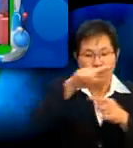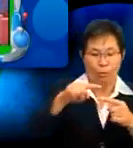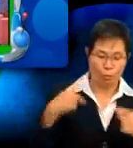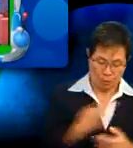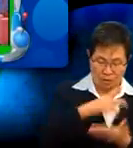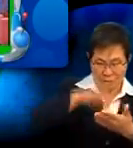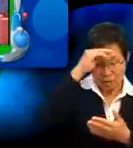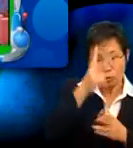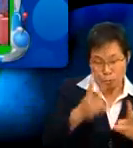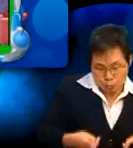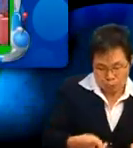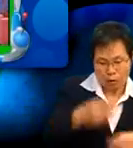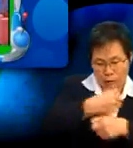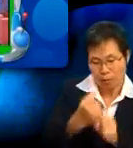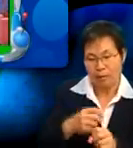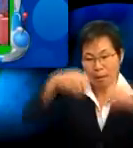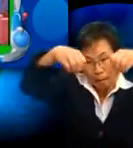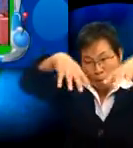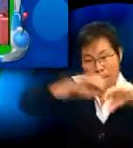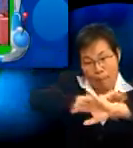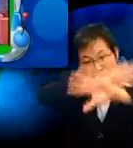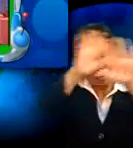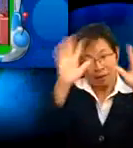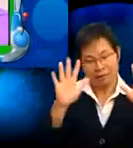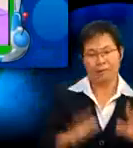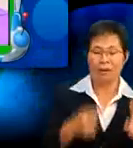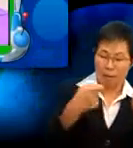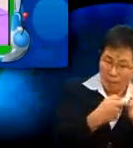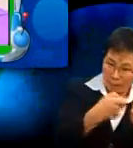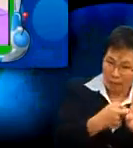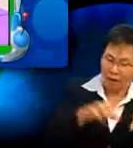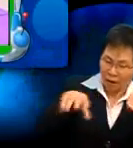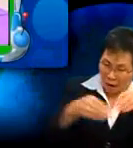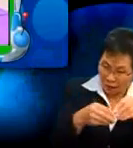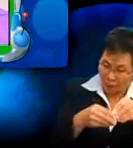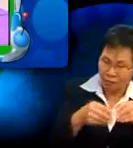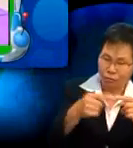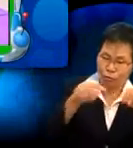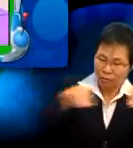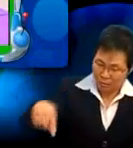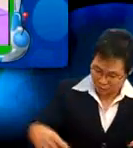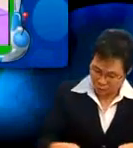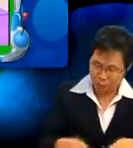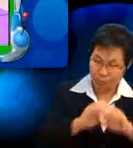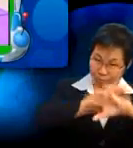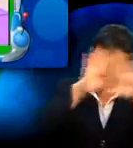We have learnt two ways to make the bulb brighter. A battery is added to the